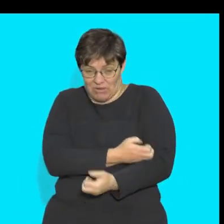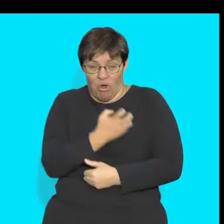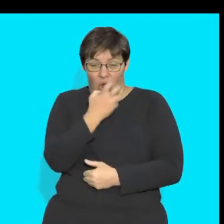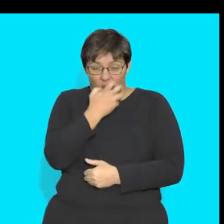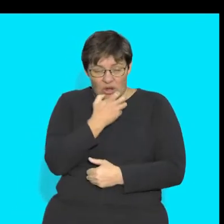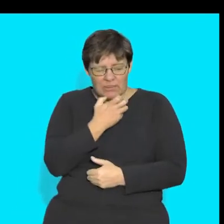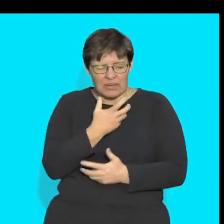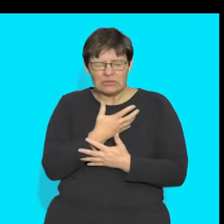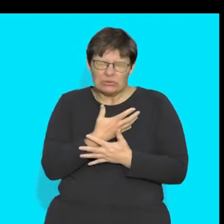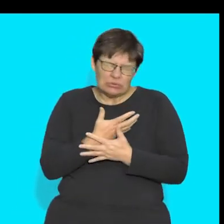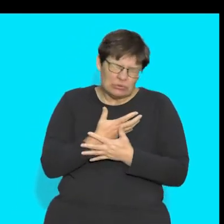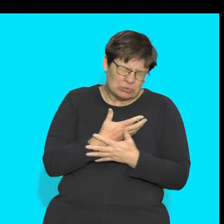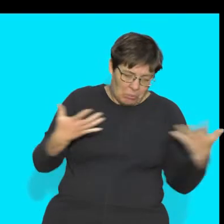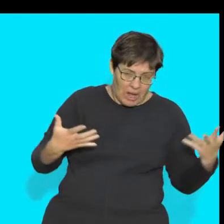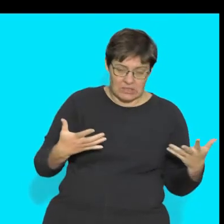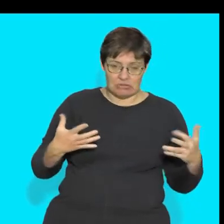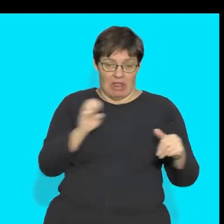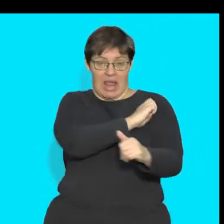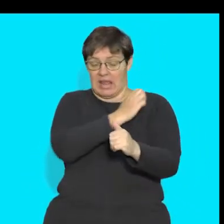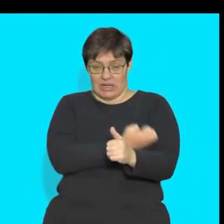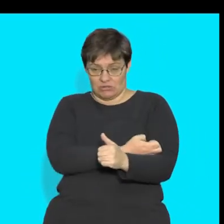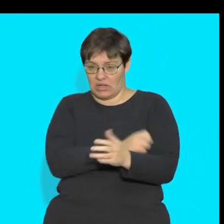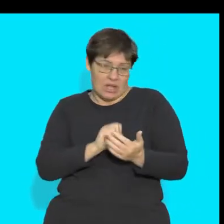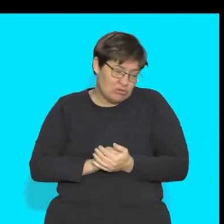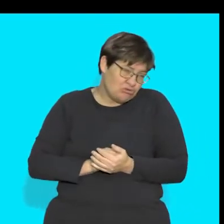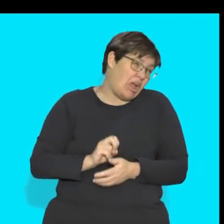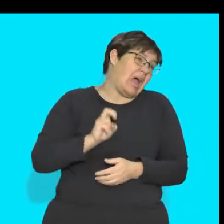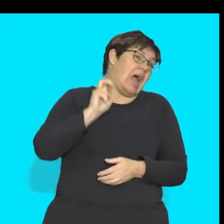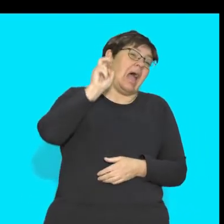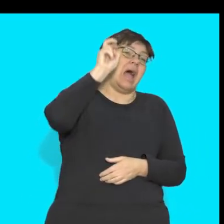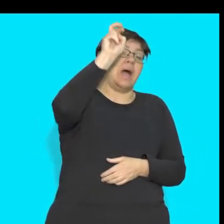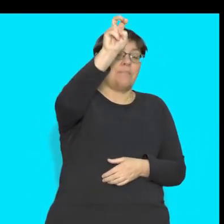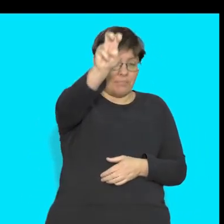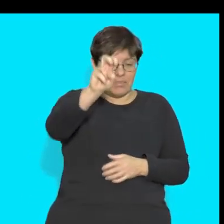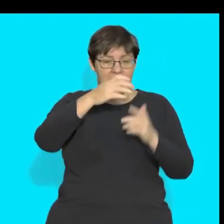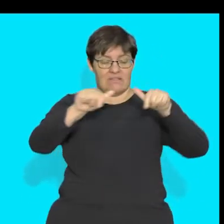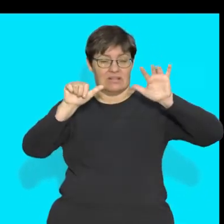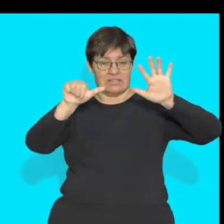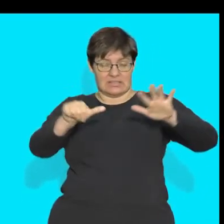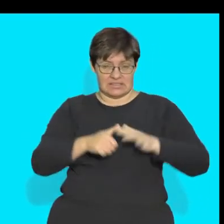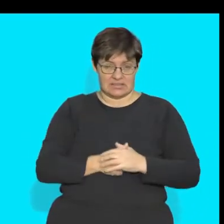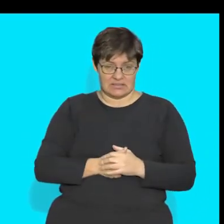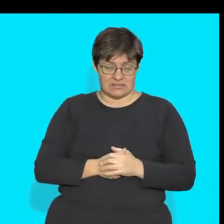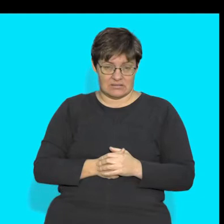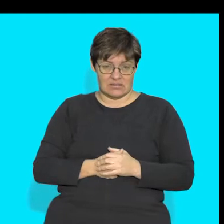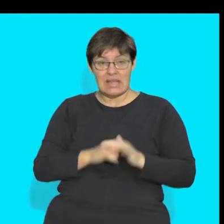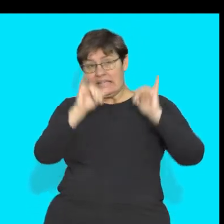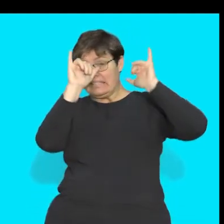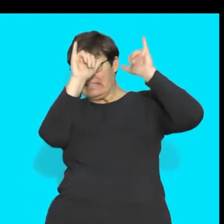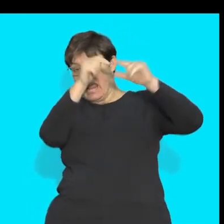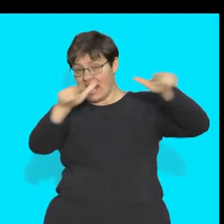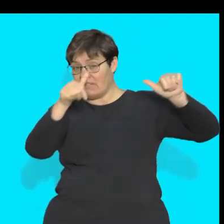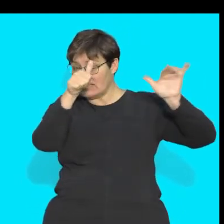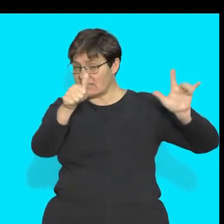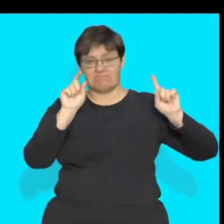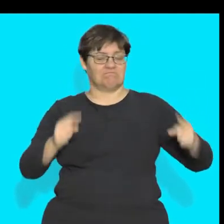it's had way too much sugar for breakfast, and it jumps to level 6. Now, we know it can't stay